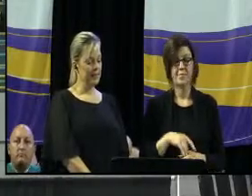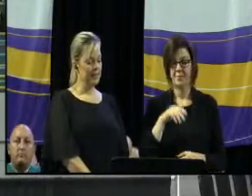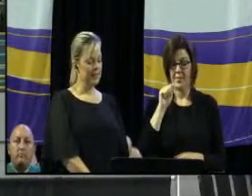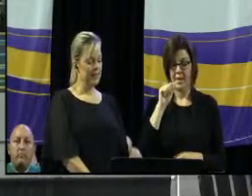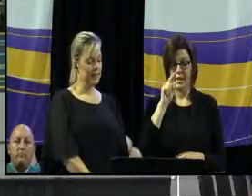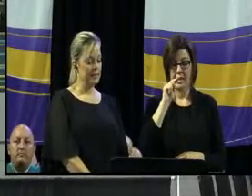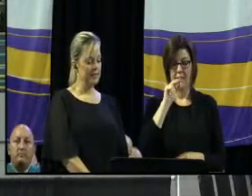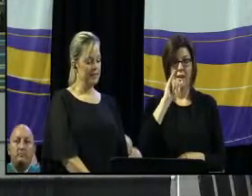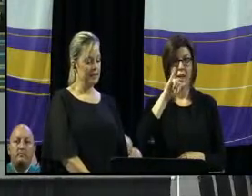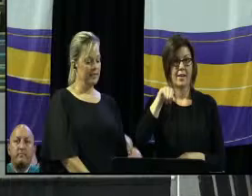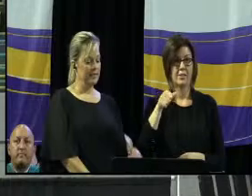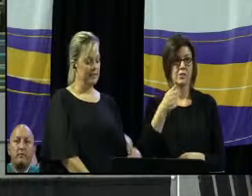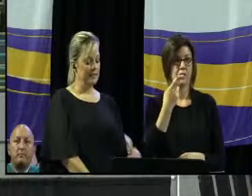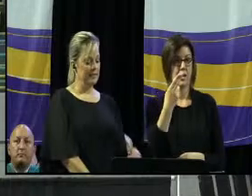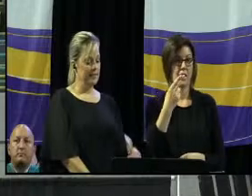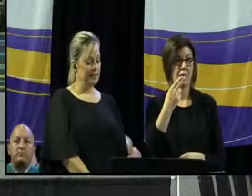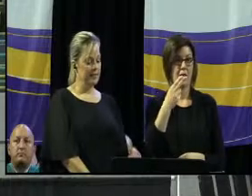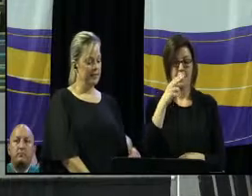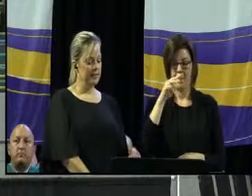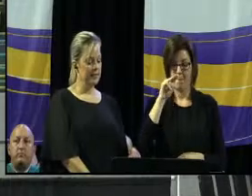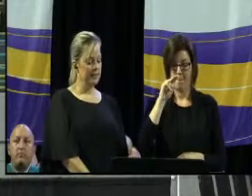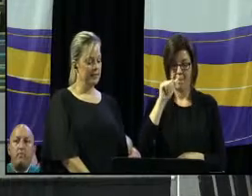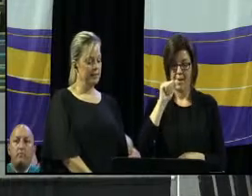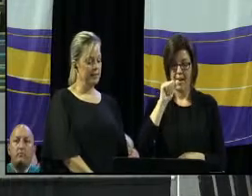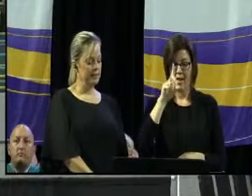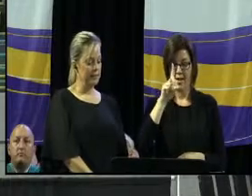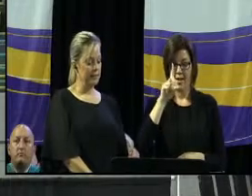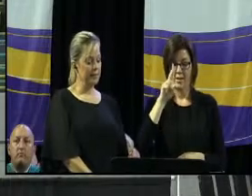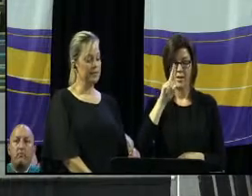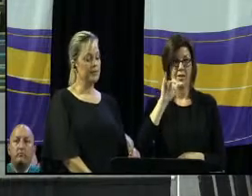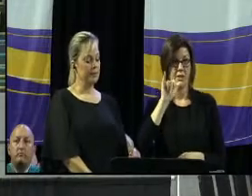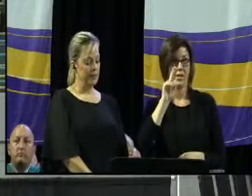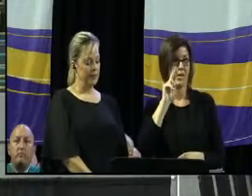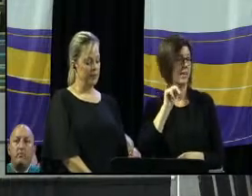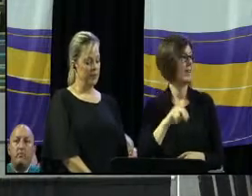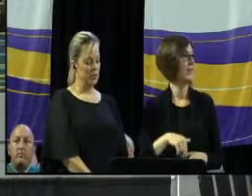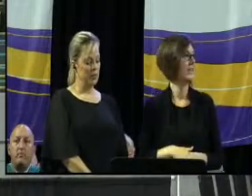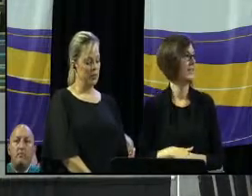Anaya Yolanda Madian.